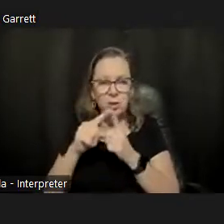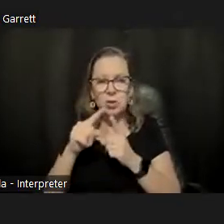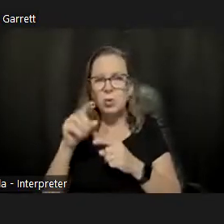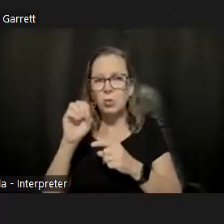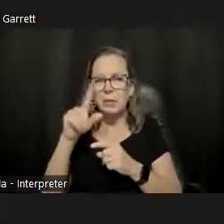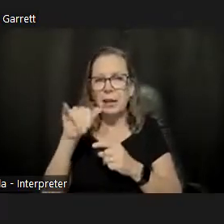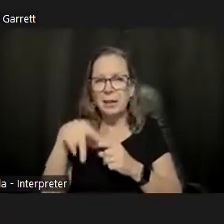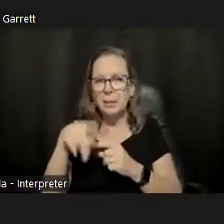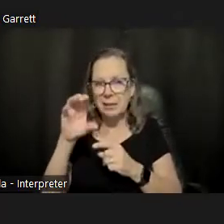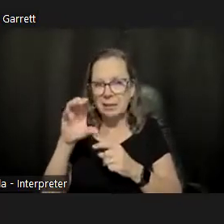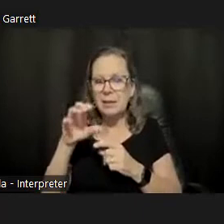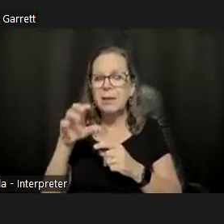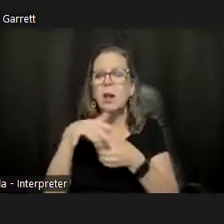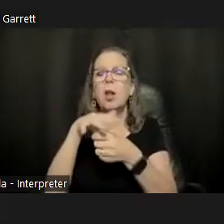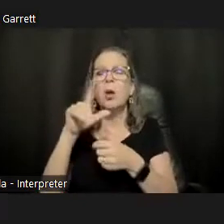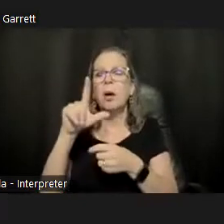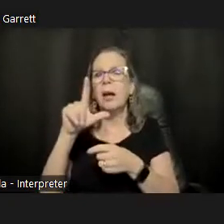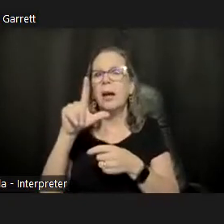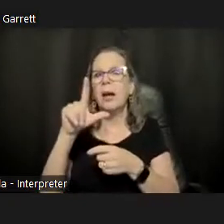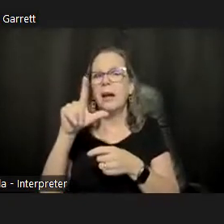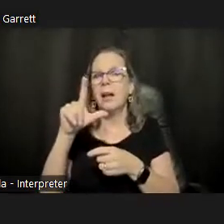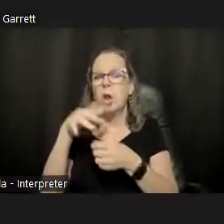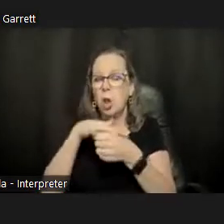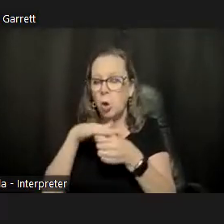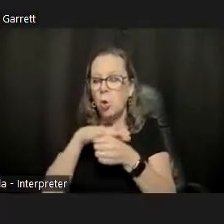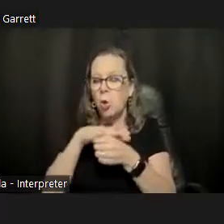LEPC, Local Emergency